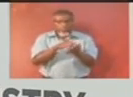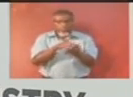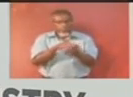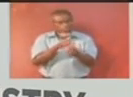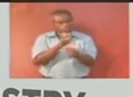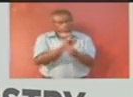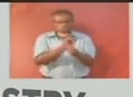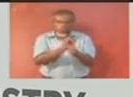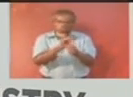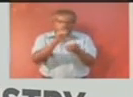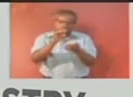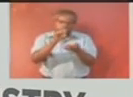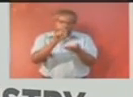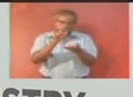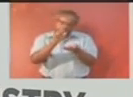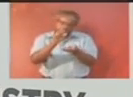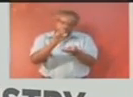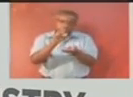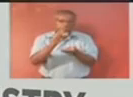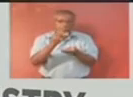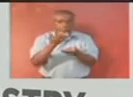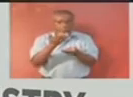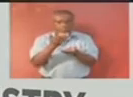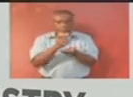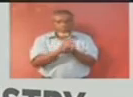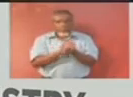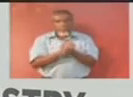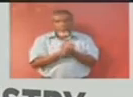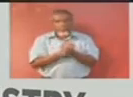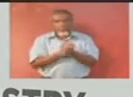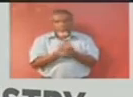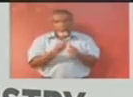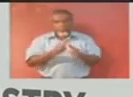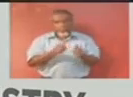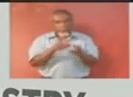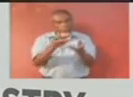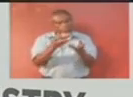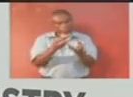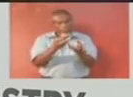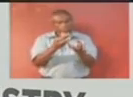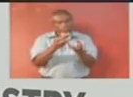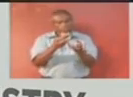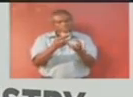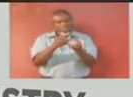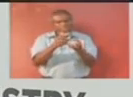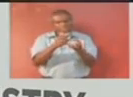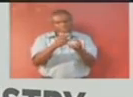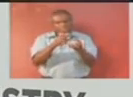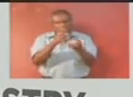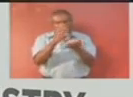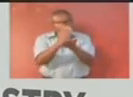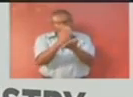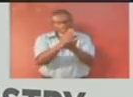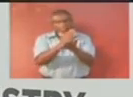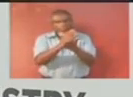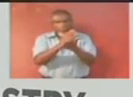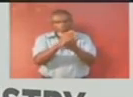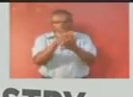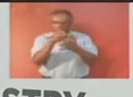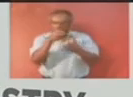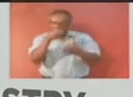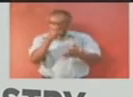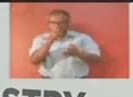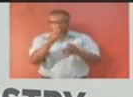not a cure, of course, but the intention is to end the acute phase of the pandemic and to